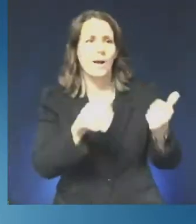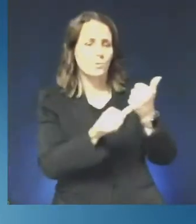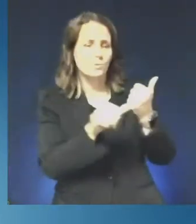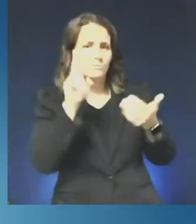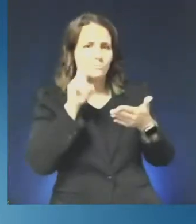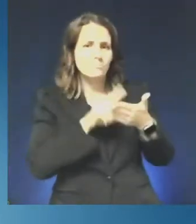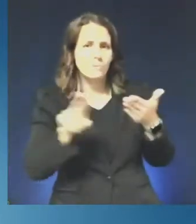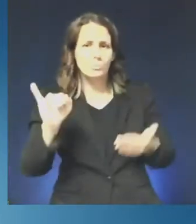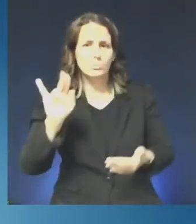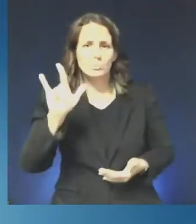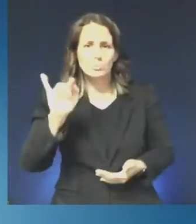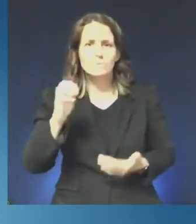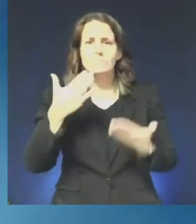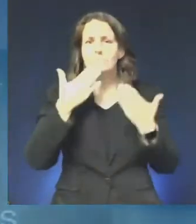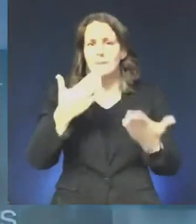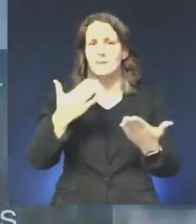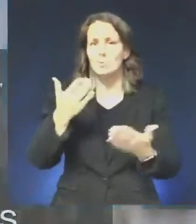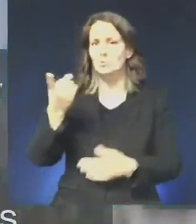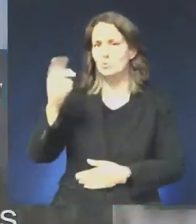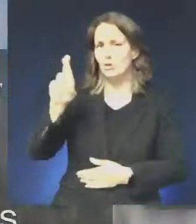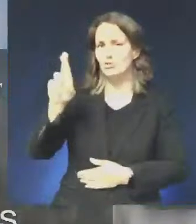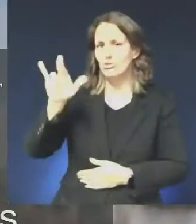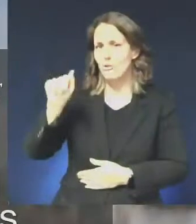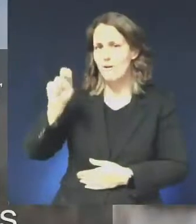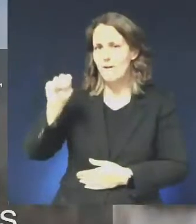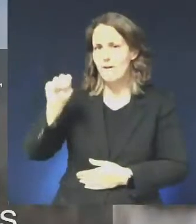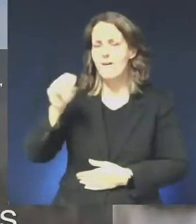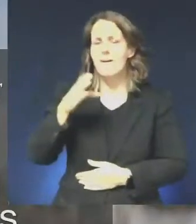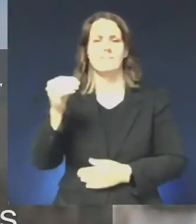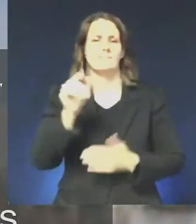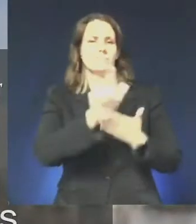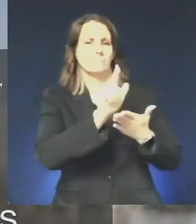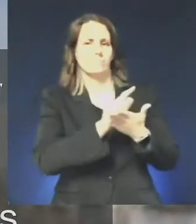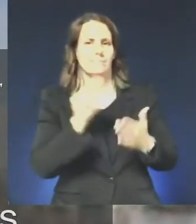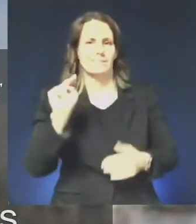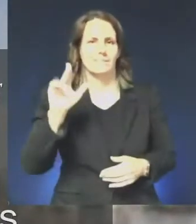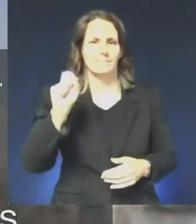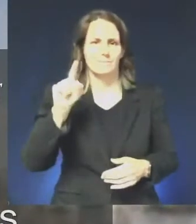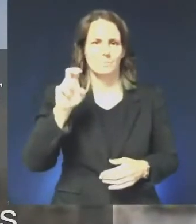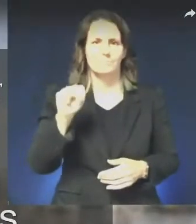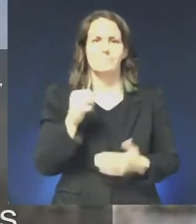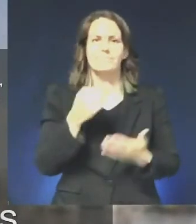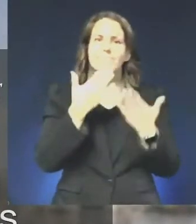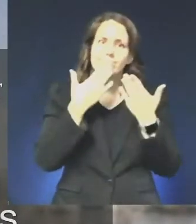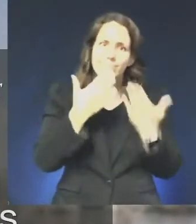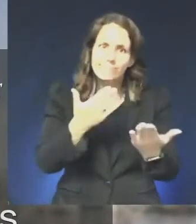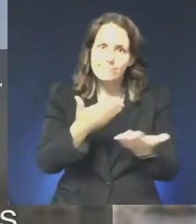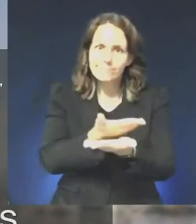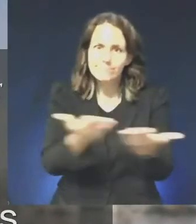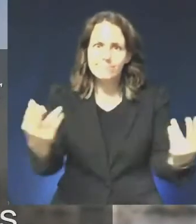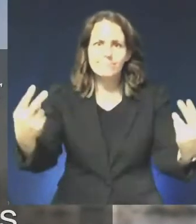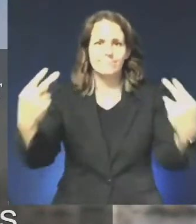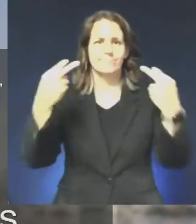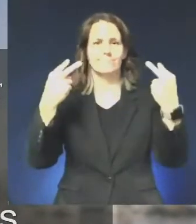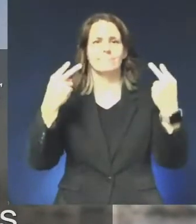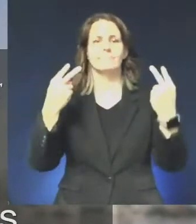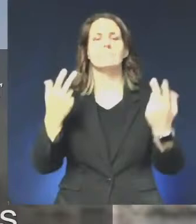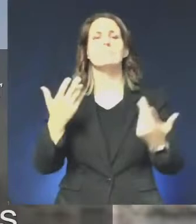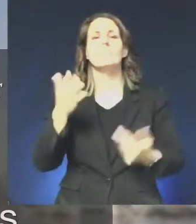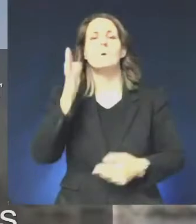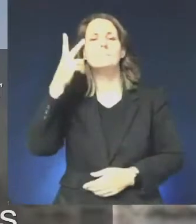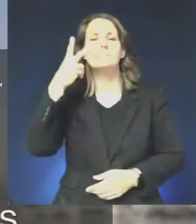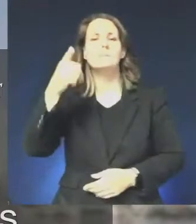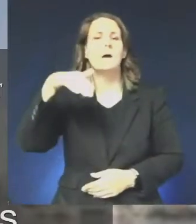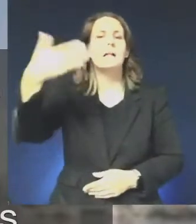and Ryan Nilsestuen, and all of you for participating. We will schedule our next briefing as needed. In the meantime, we ask